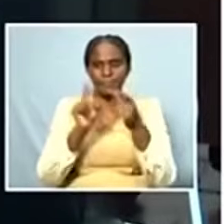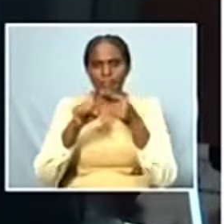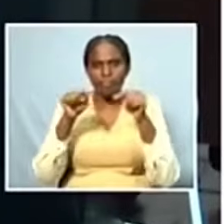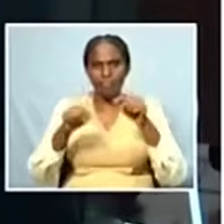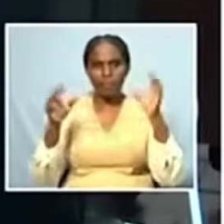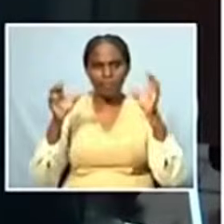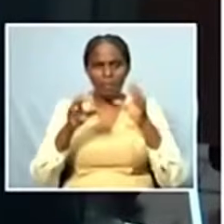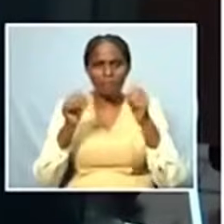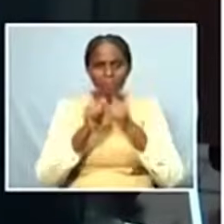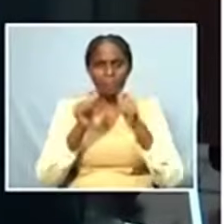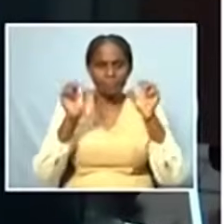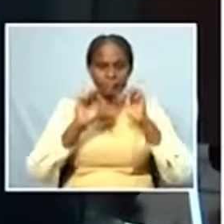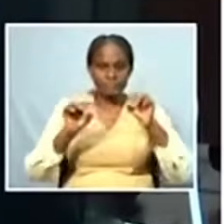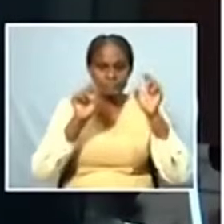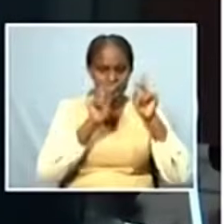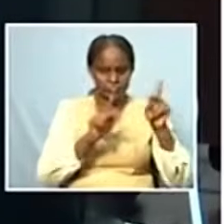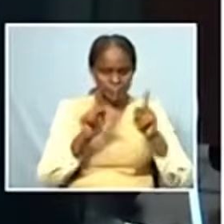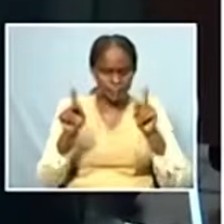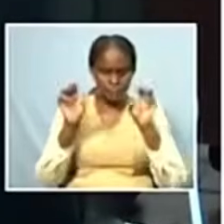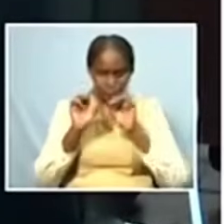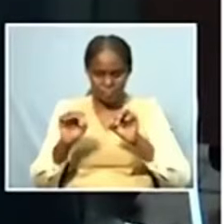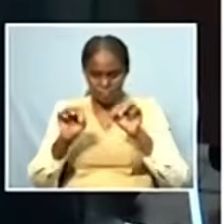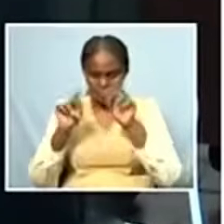committee with non-performance,